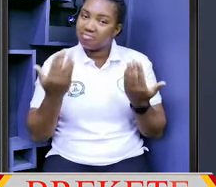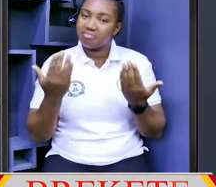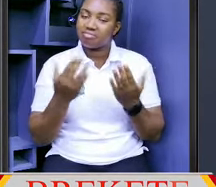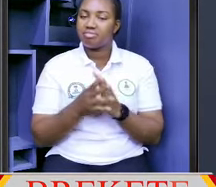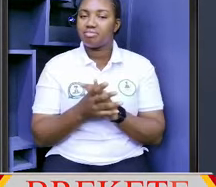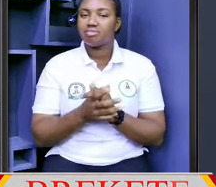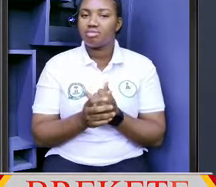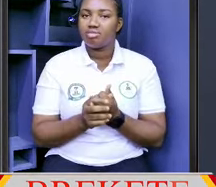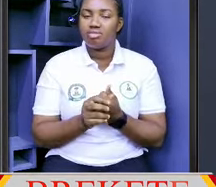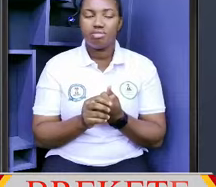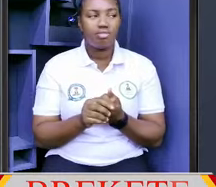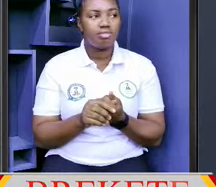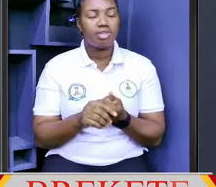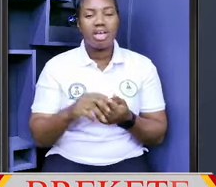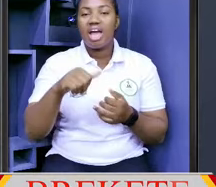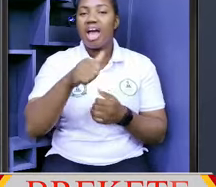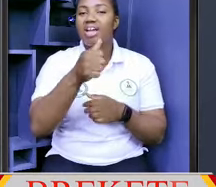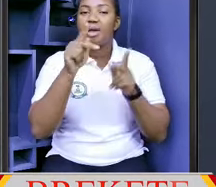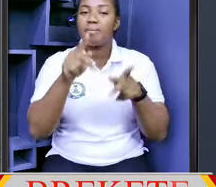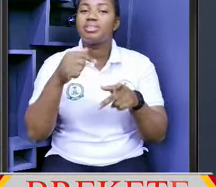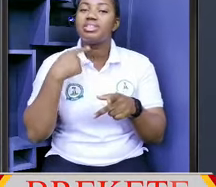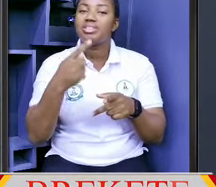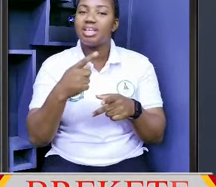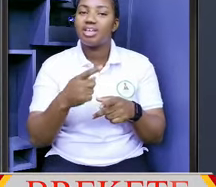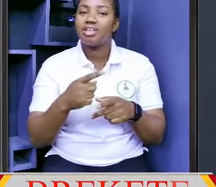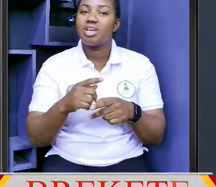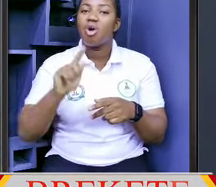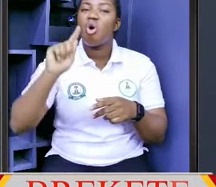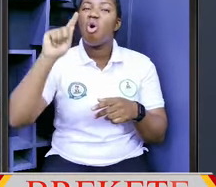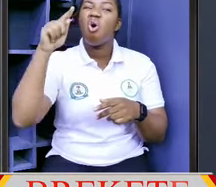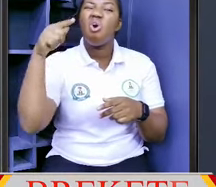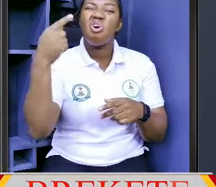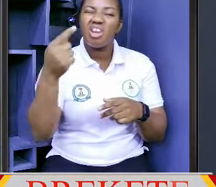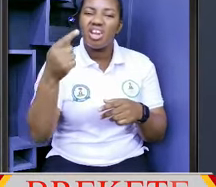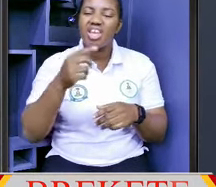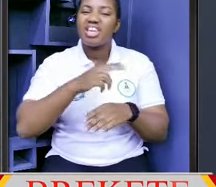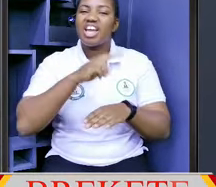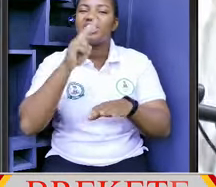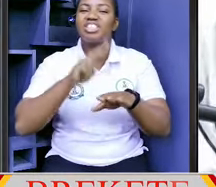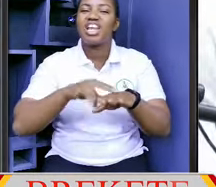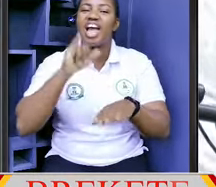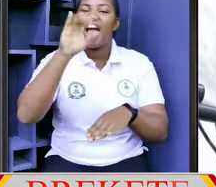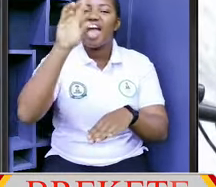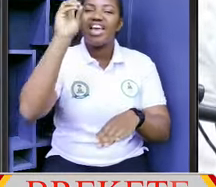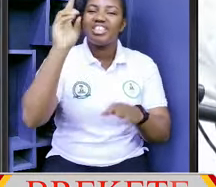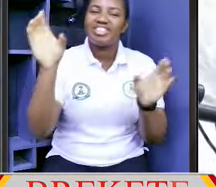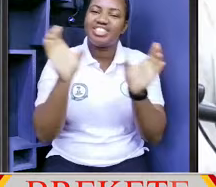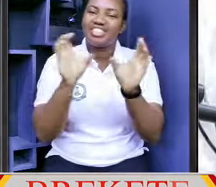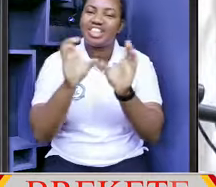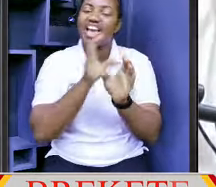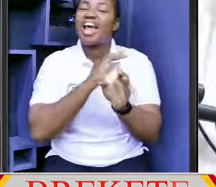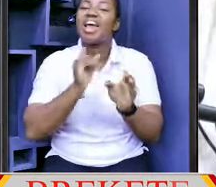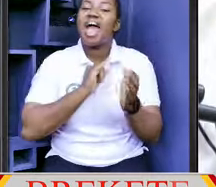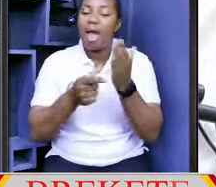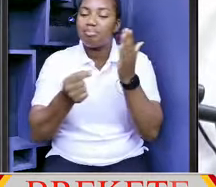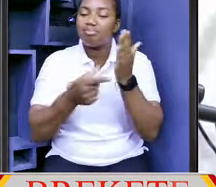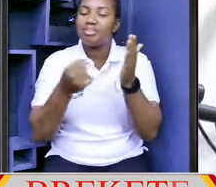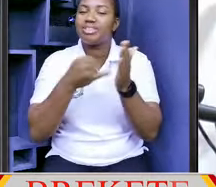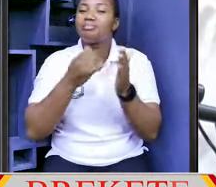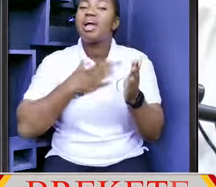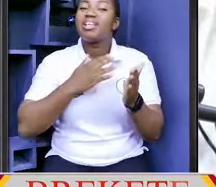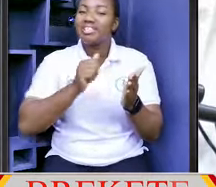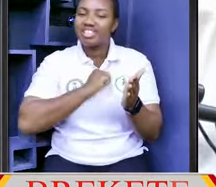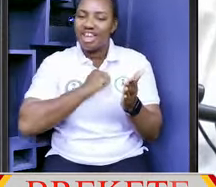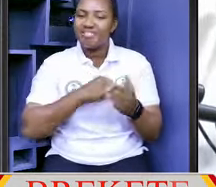met. Hey, Louis, he said only national ID card, and I printed it myself. Let's appreciate.